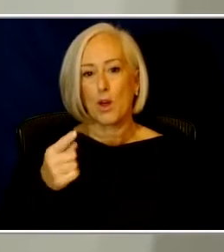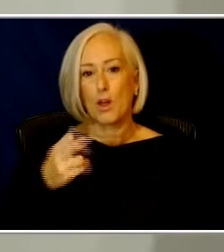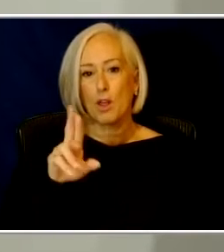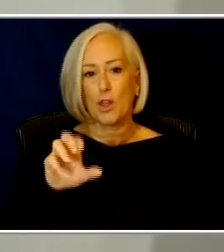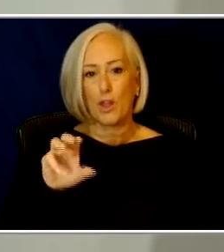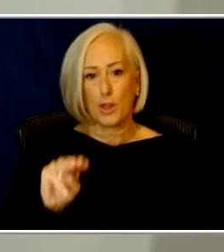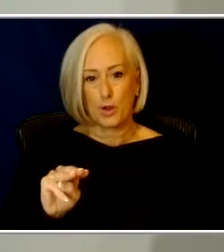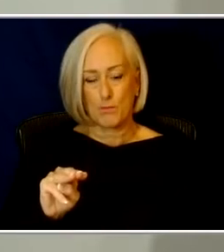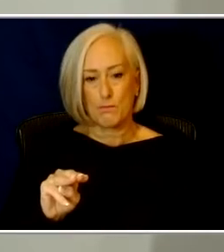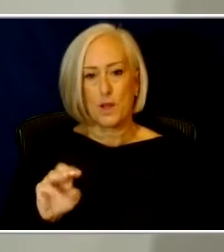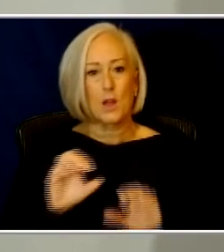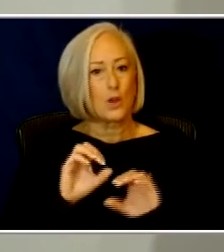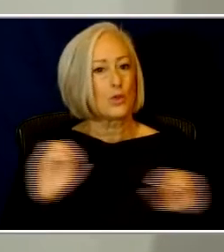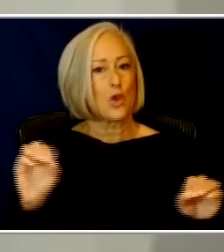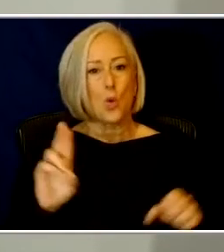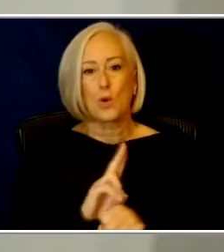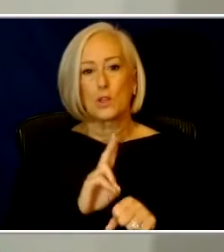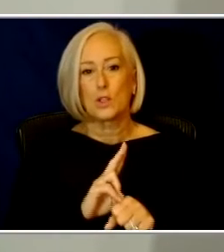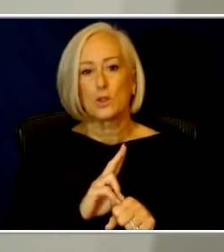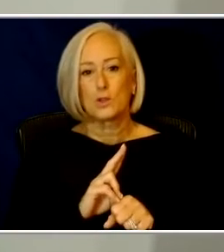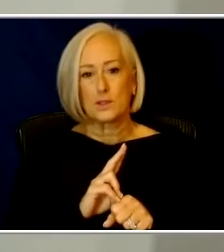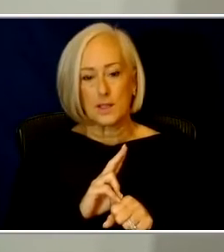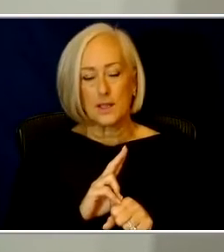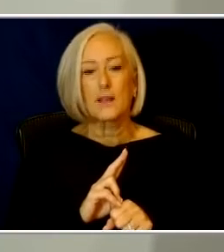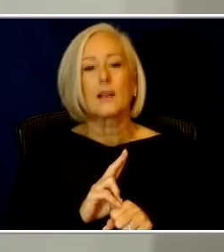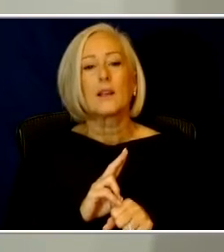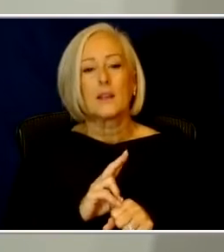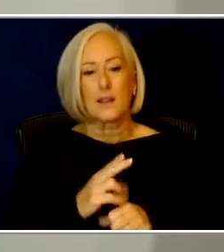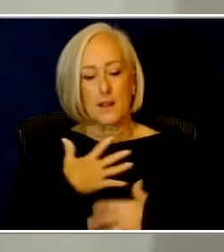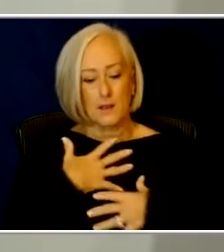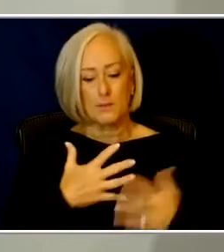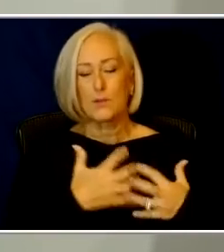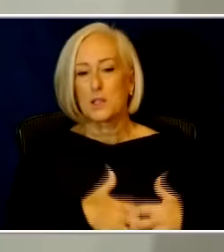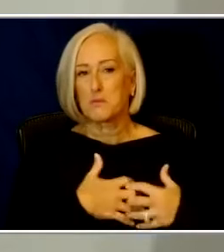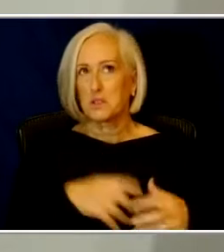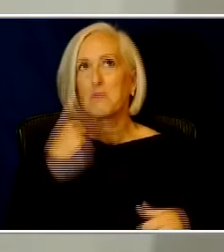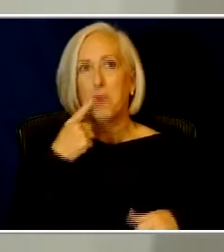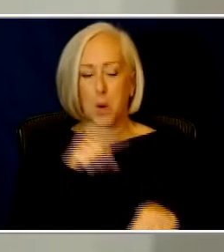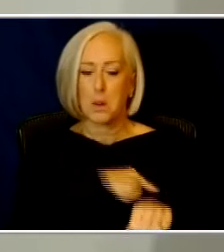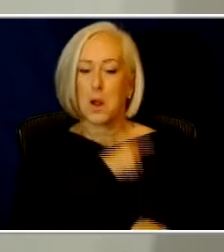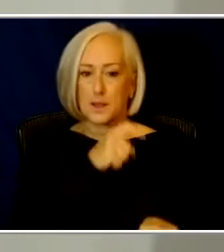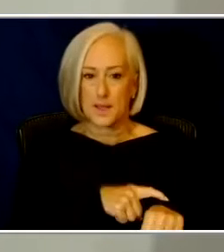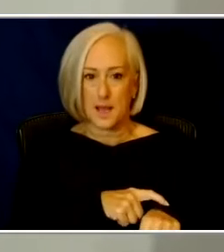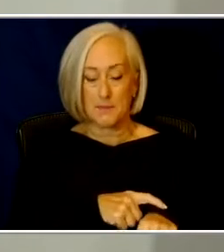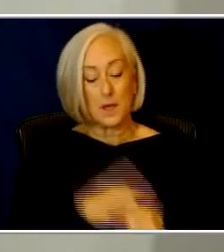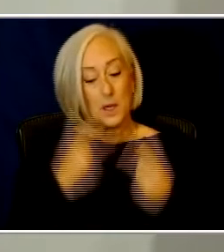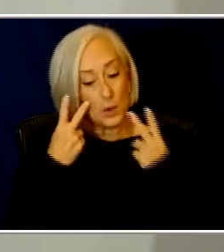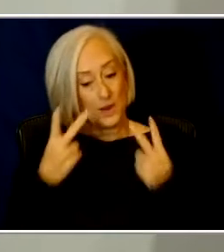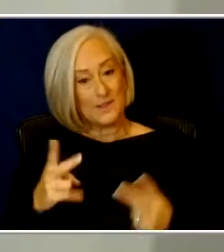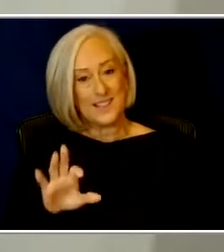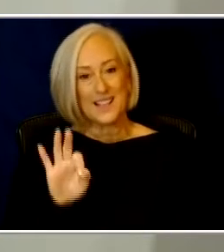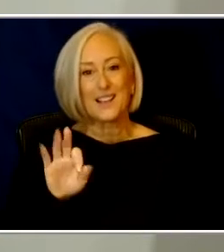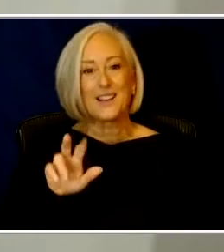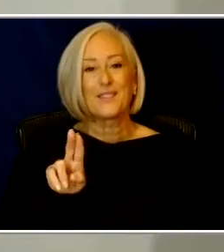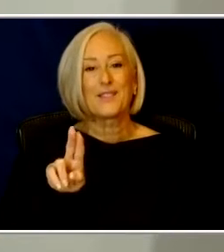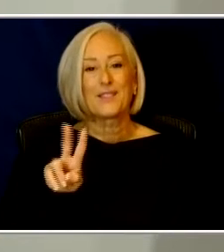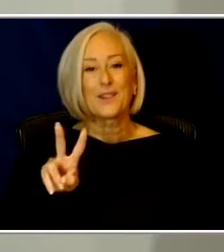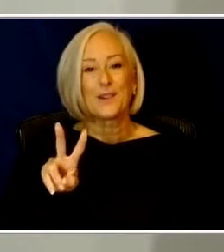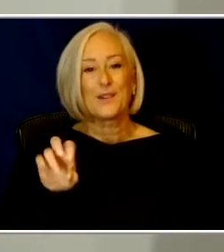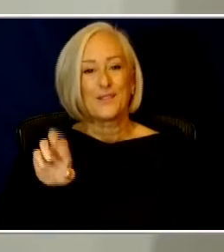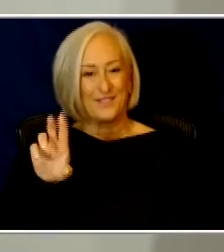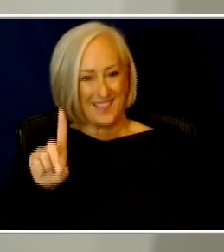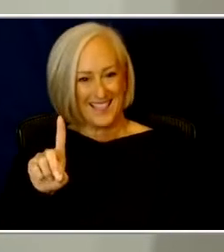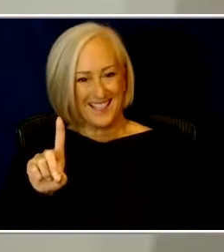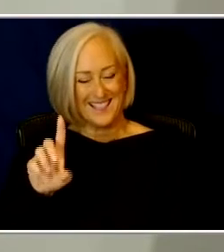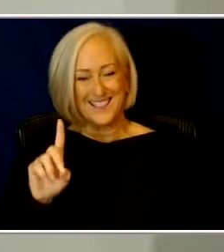quite a while. We have seen the flu vid that Dr. Long mentioned. We